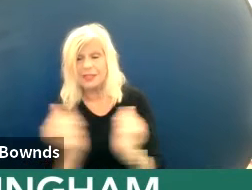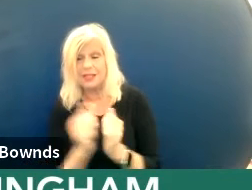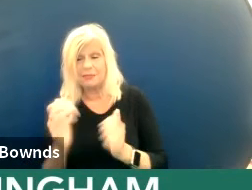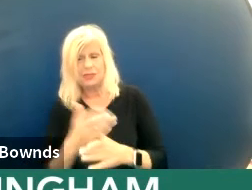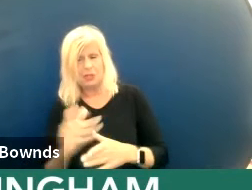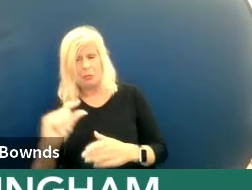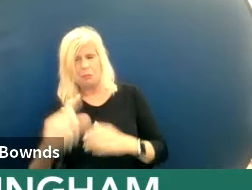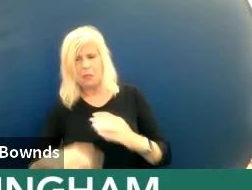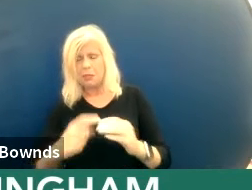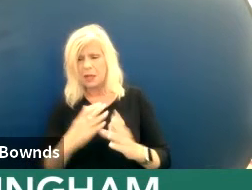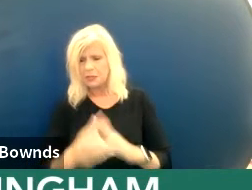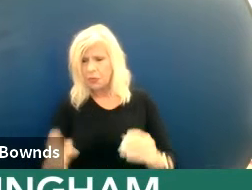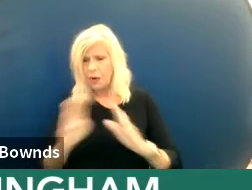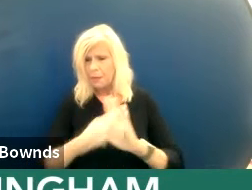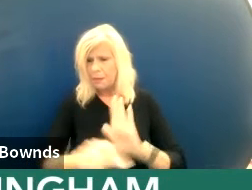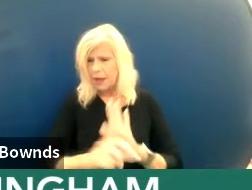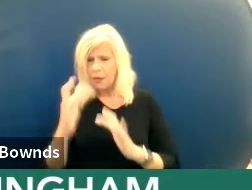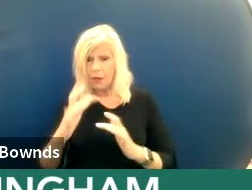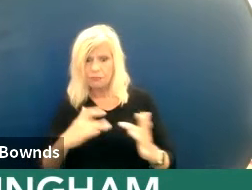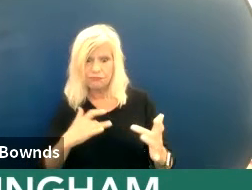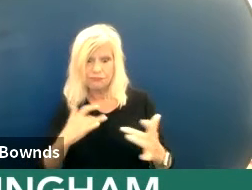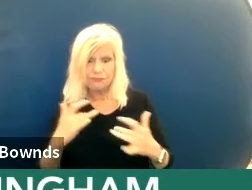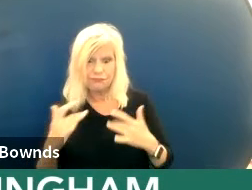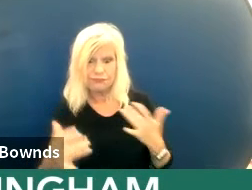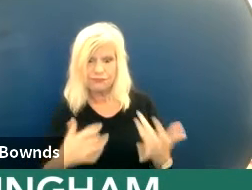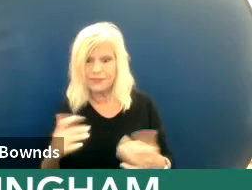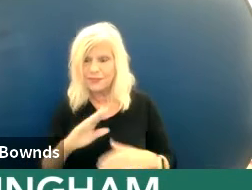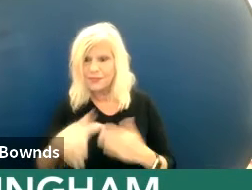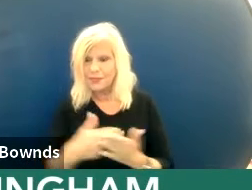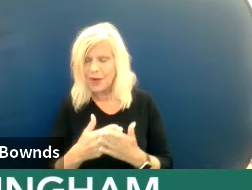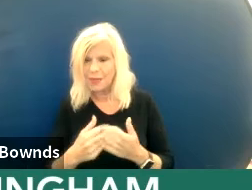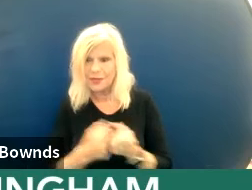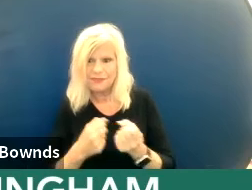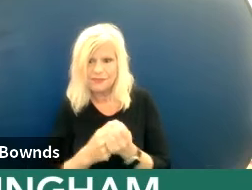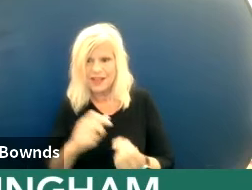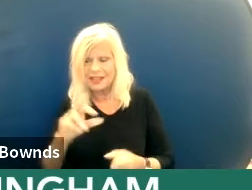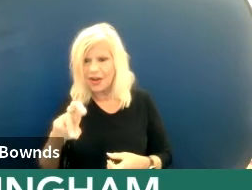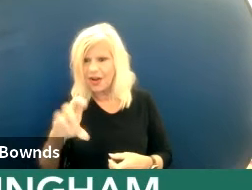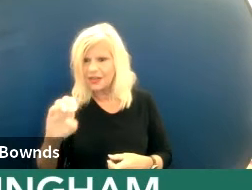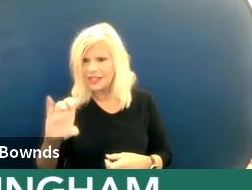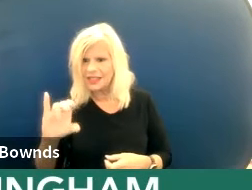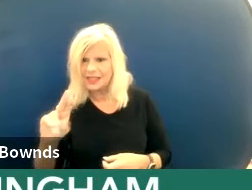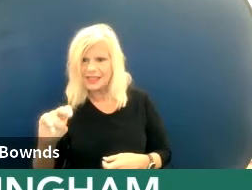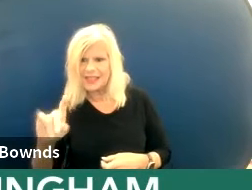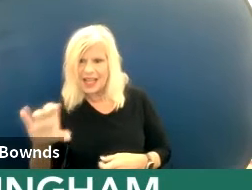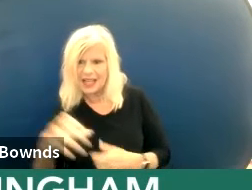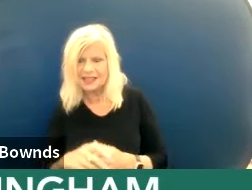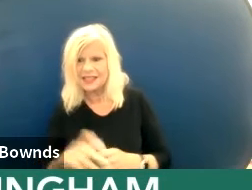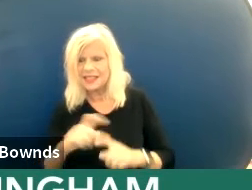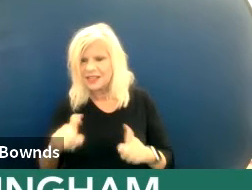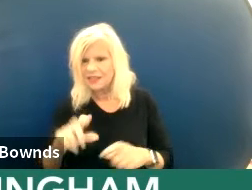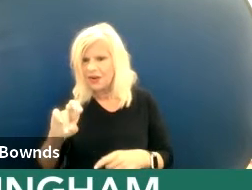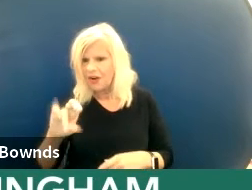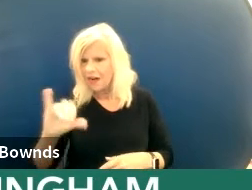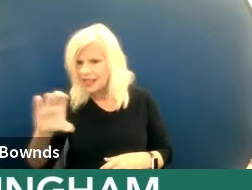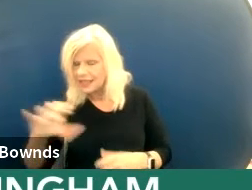story and background and why I'm so excited that we fund RERCs like RECTech that's doing this important